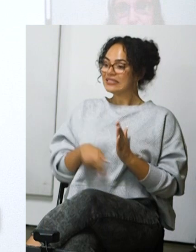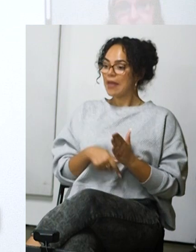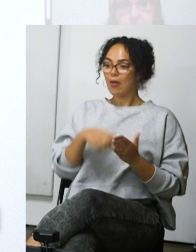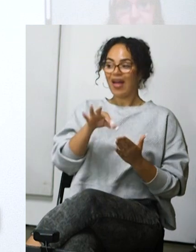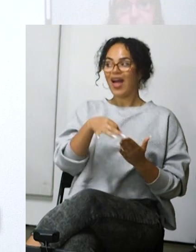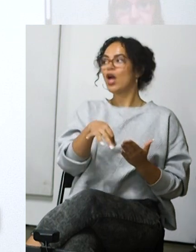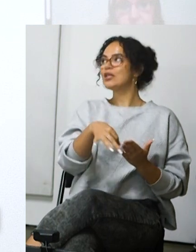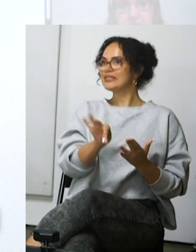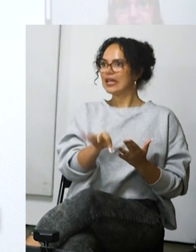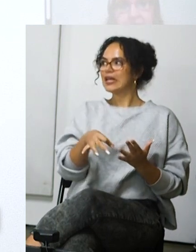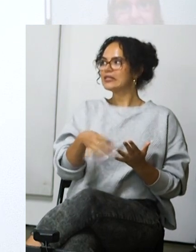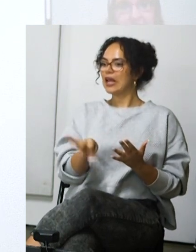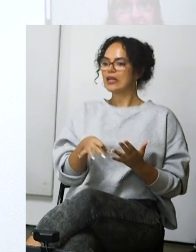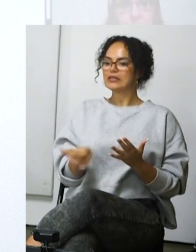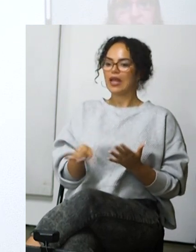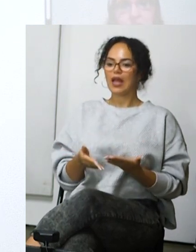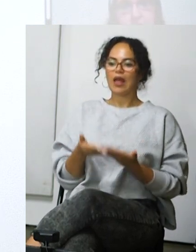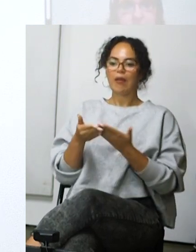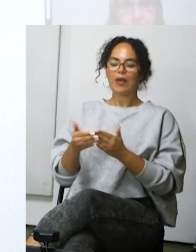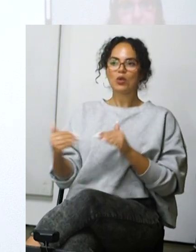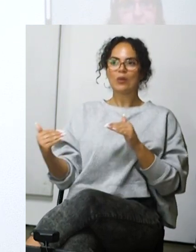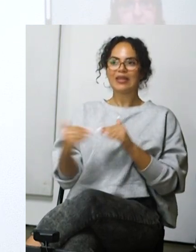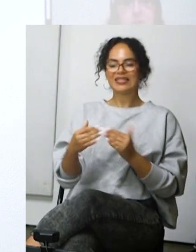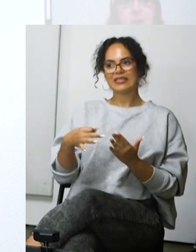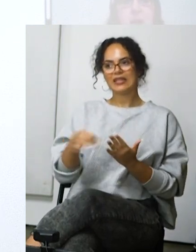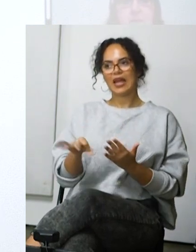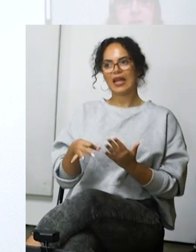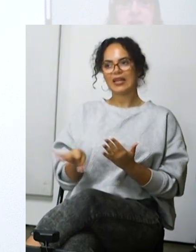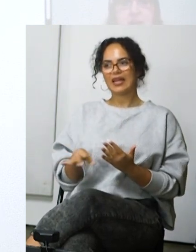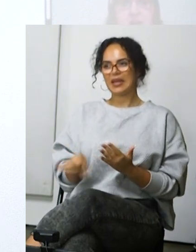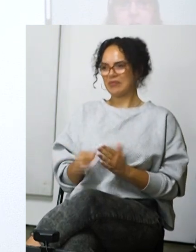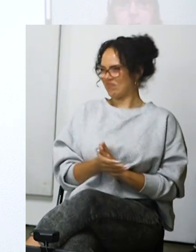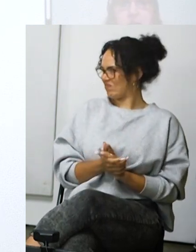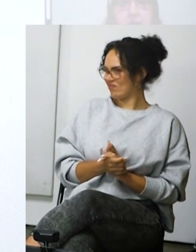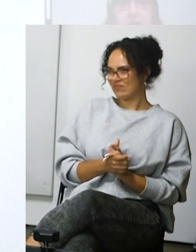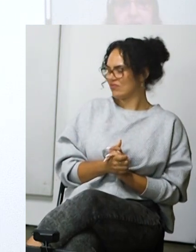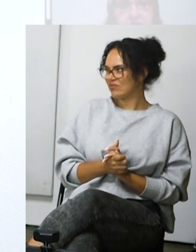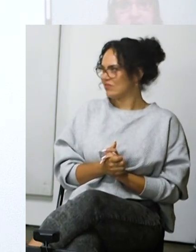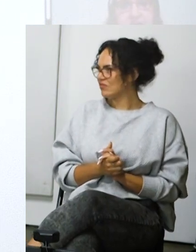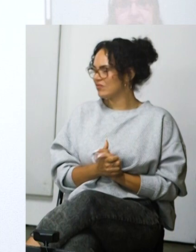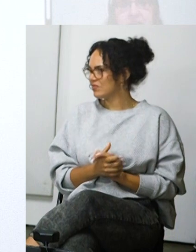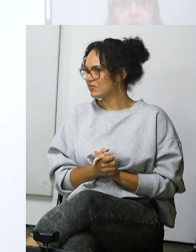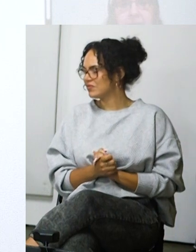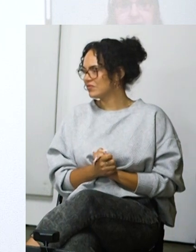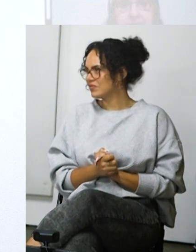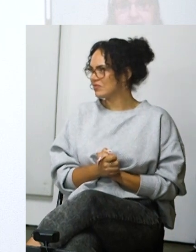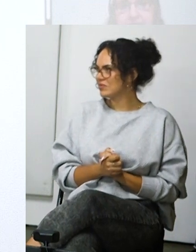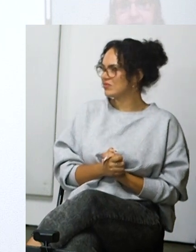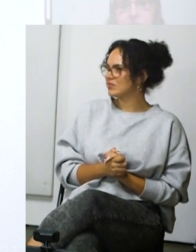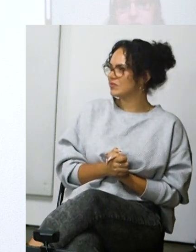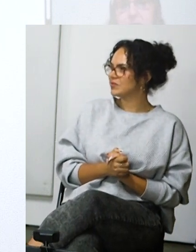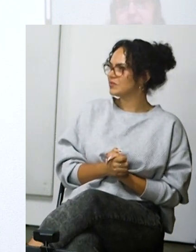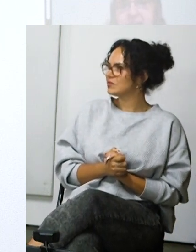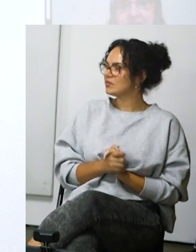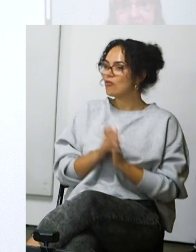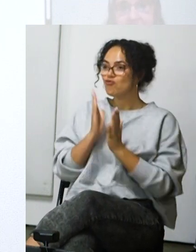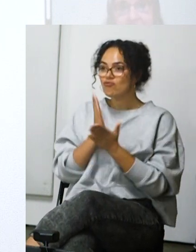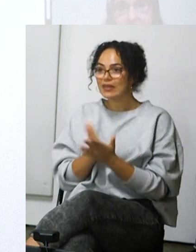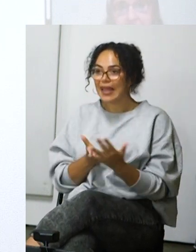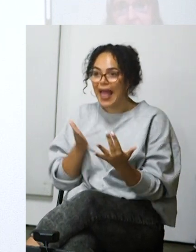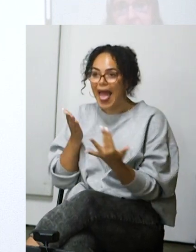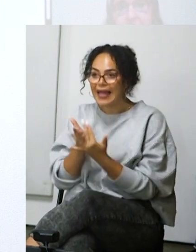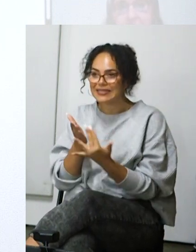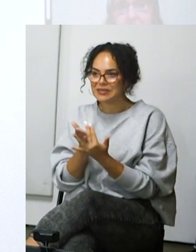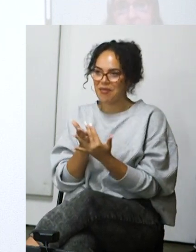garnish that you can sprinkle on at the end once you've already cooked up your program. But actually, access it's more like baking a